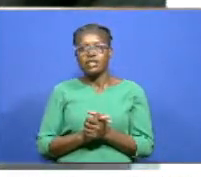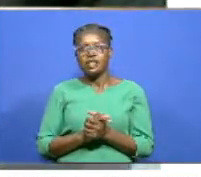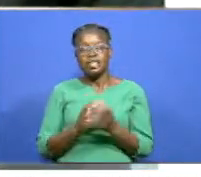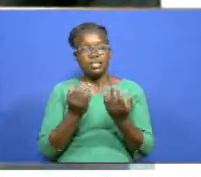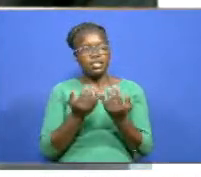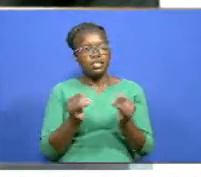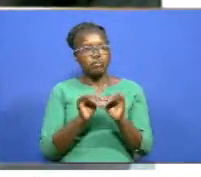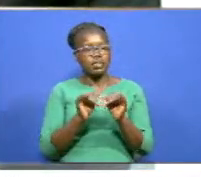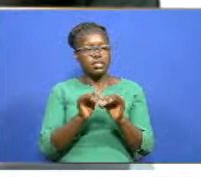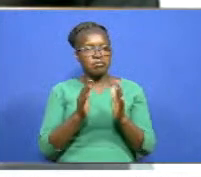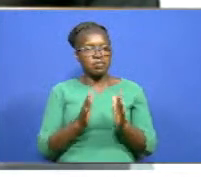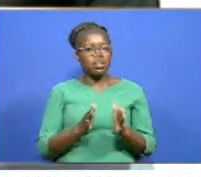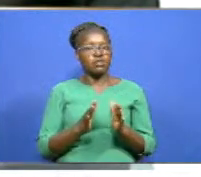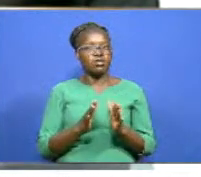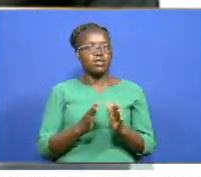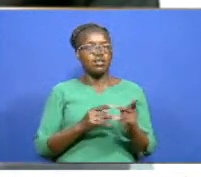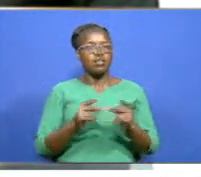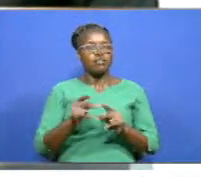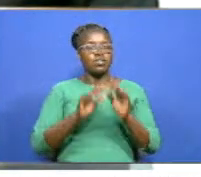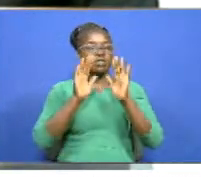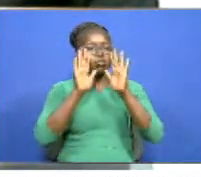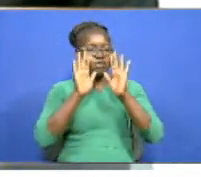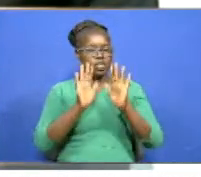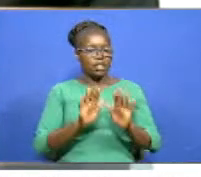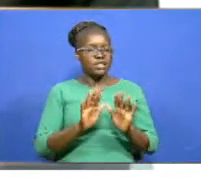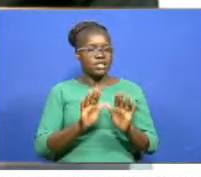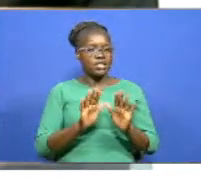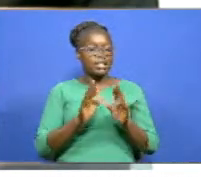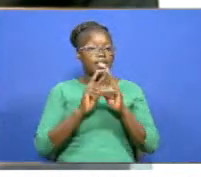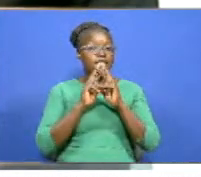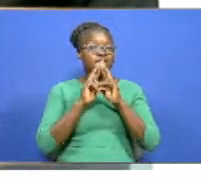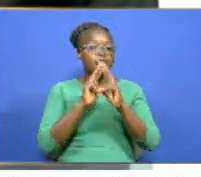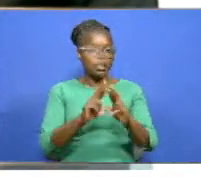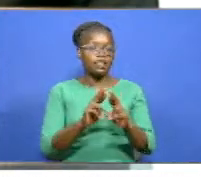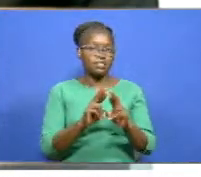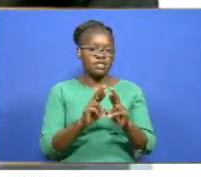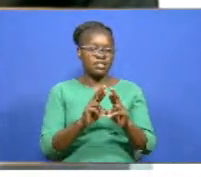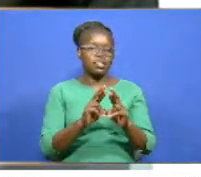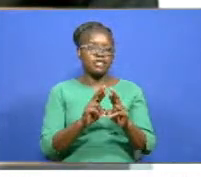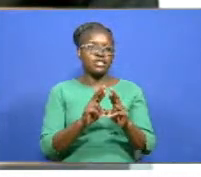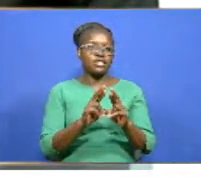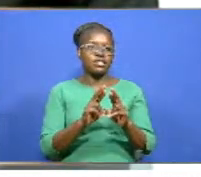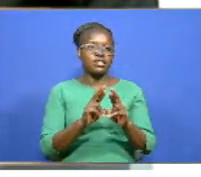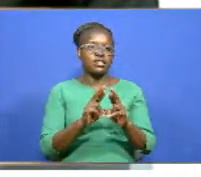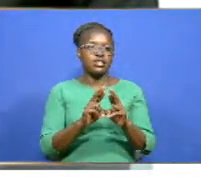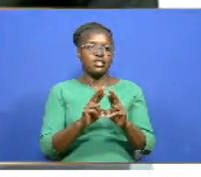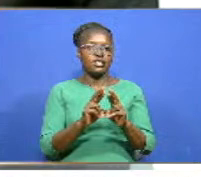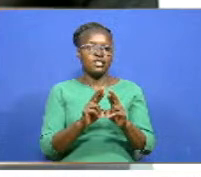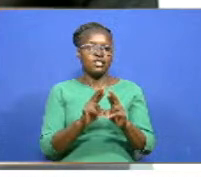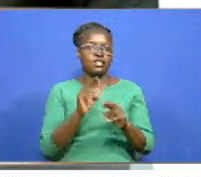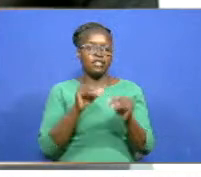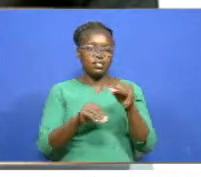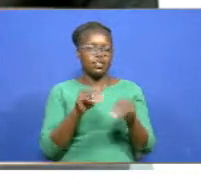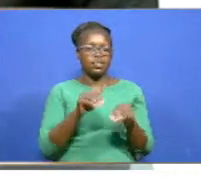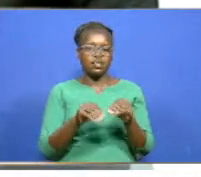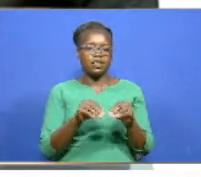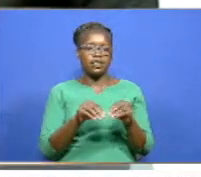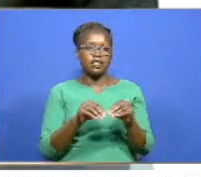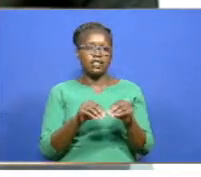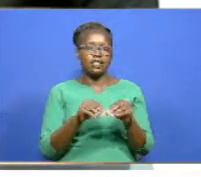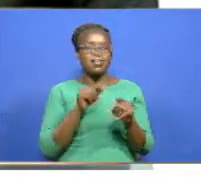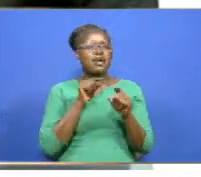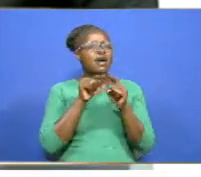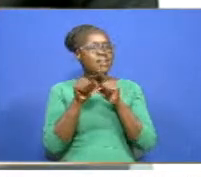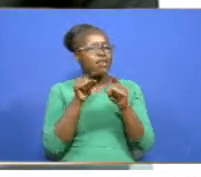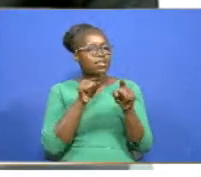independent candidates, of course, play a key role in the outcome of the election. His